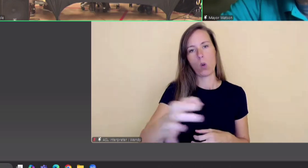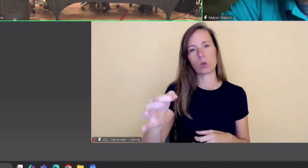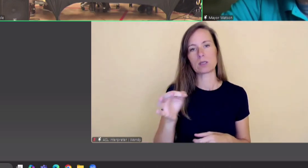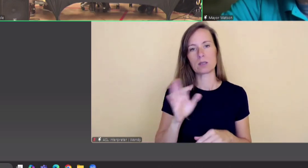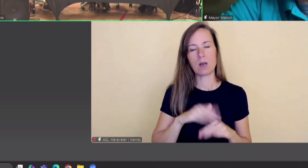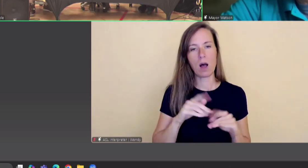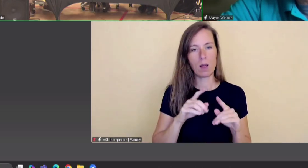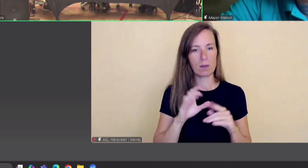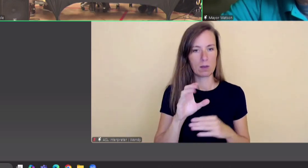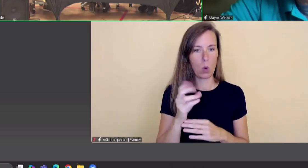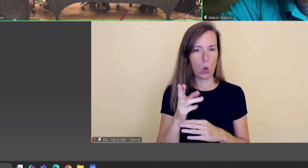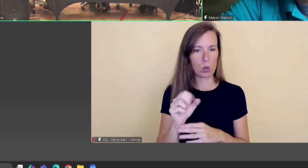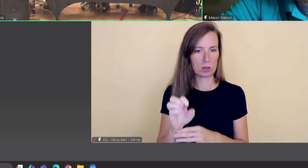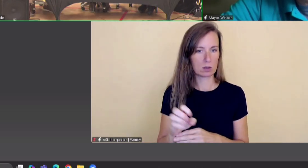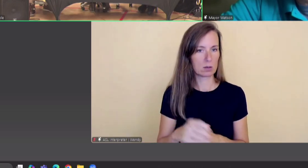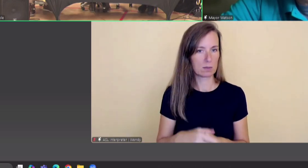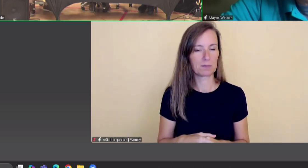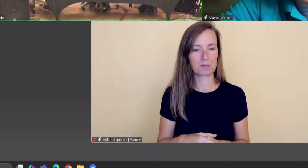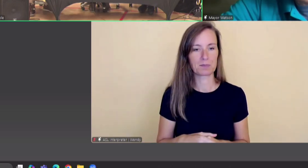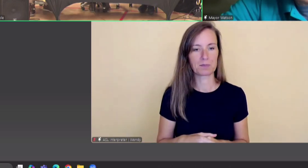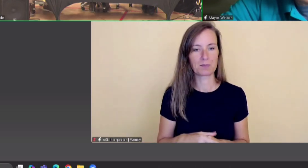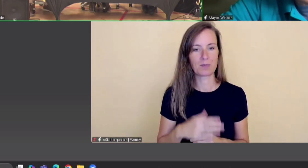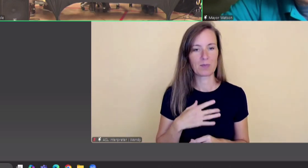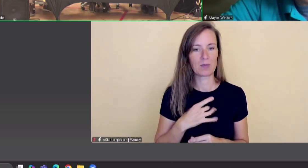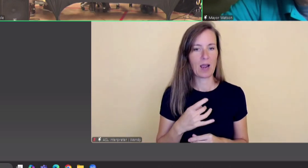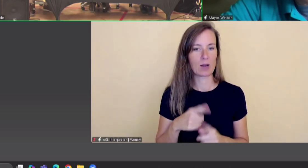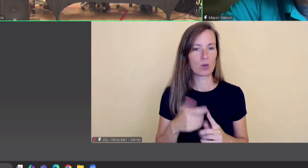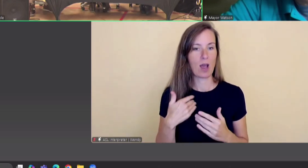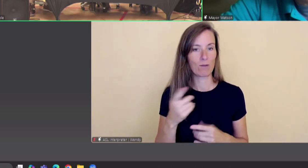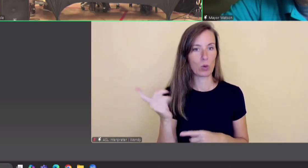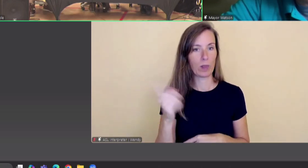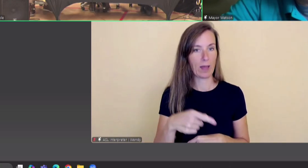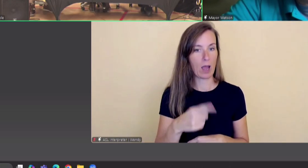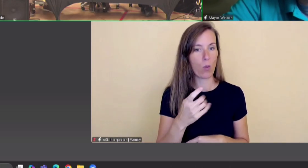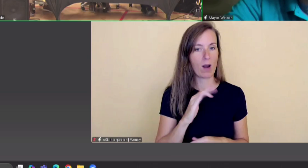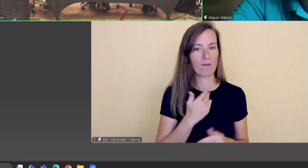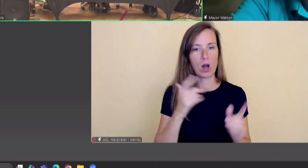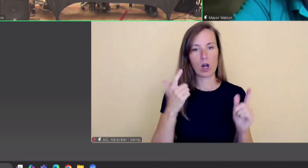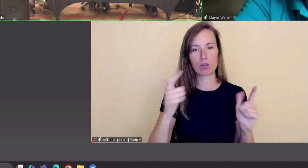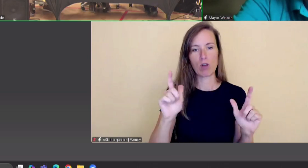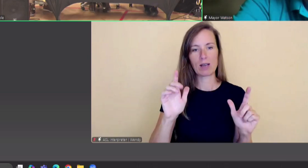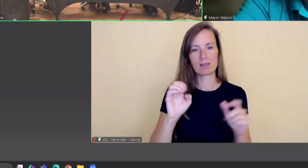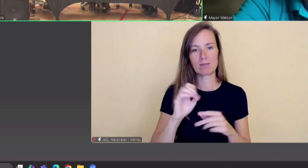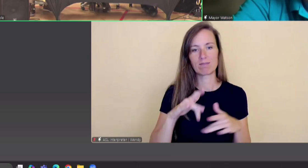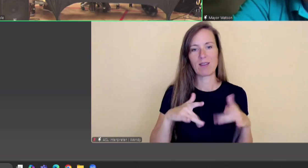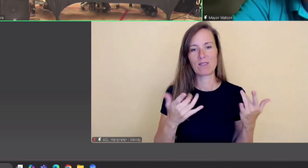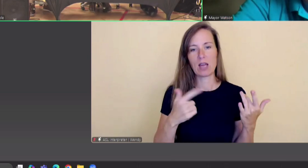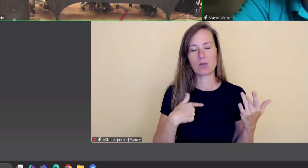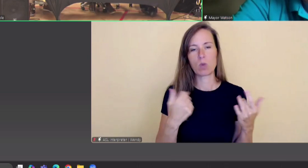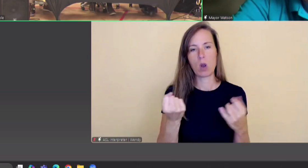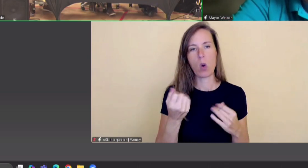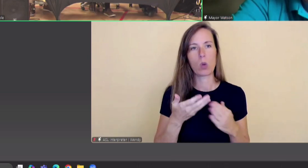It's one of our greatest events that we hold throughout the year. Thanks very much.